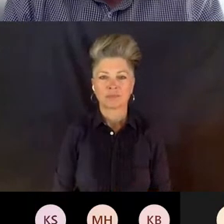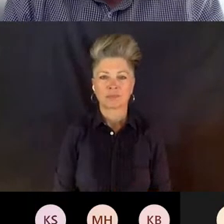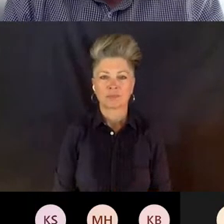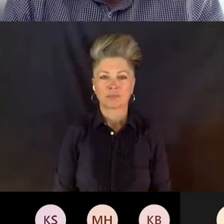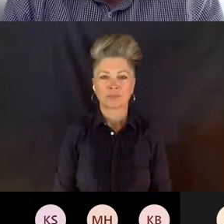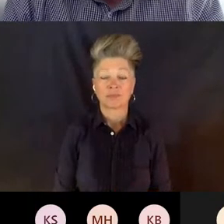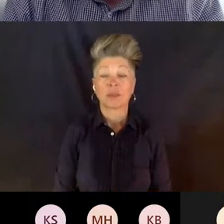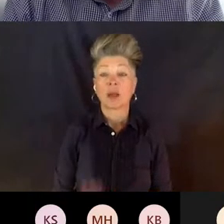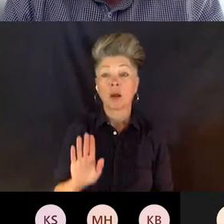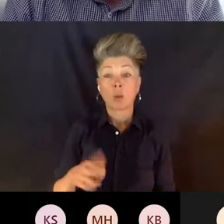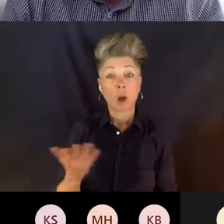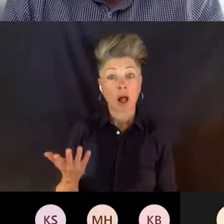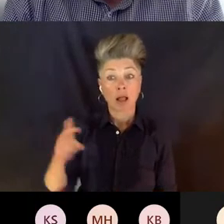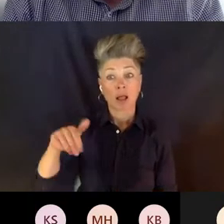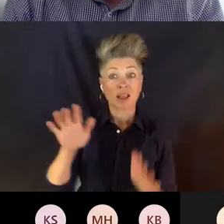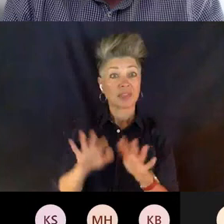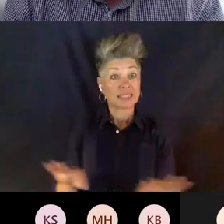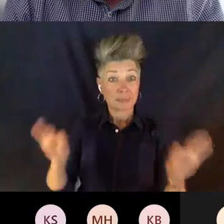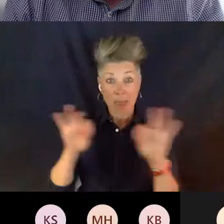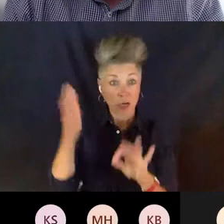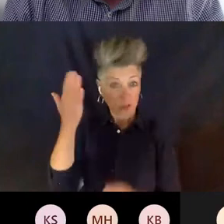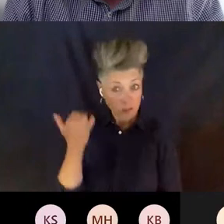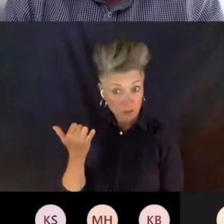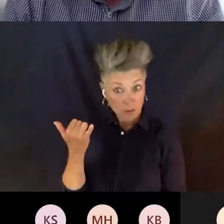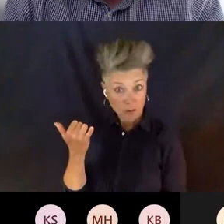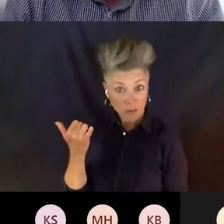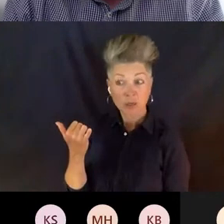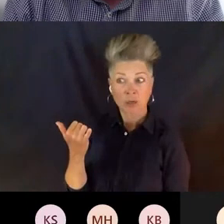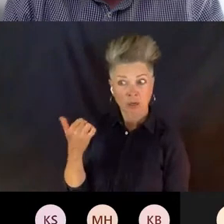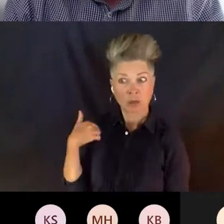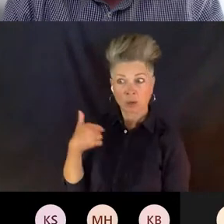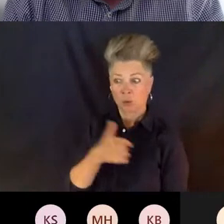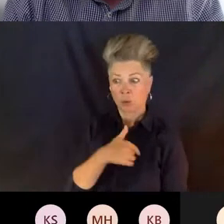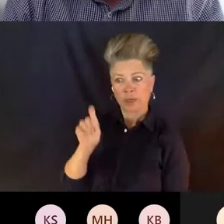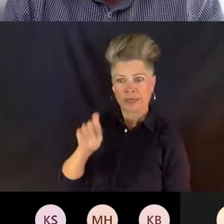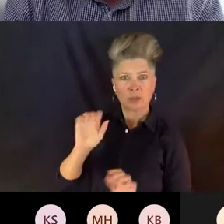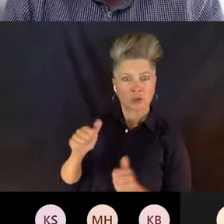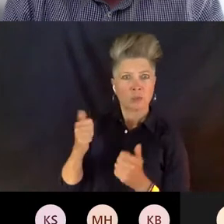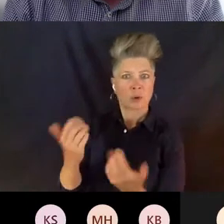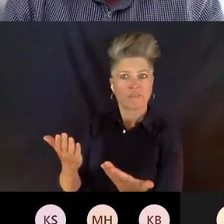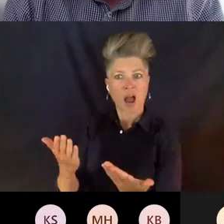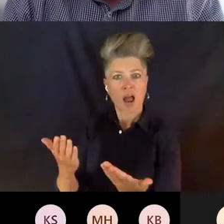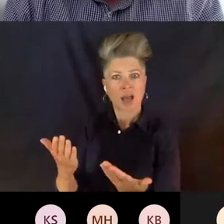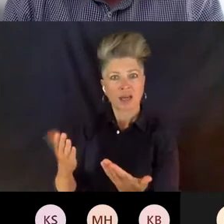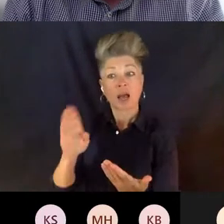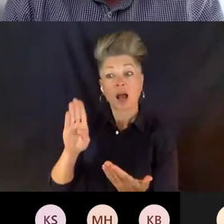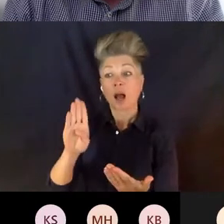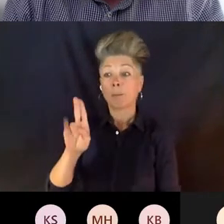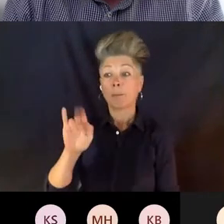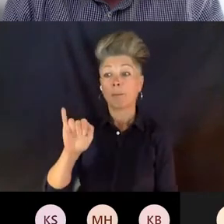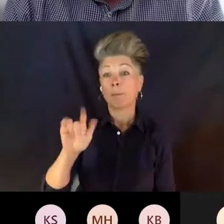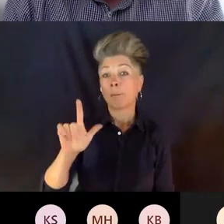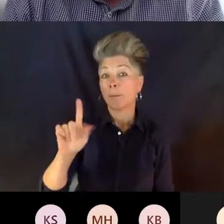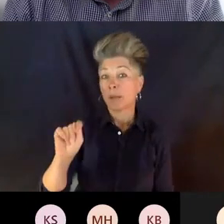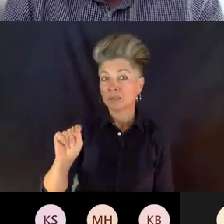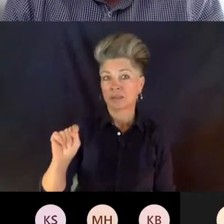This matters because we need to provide a built environment that